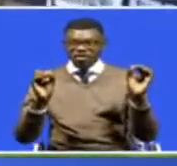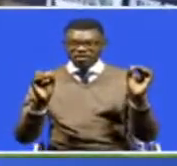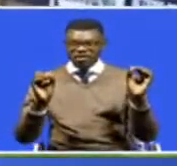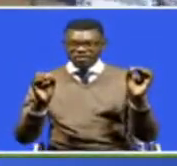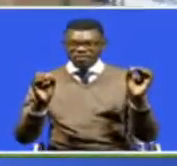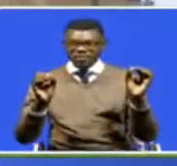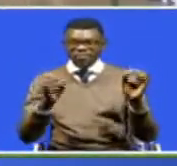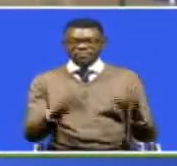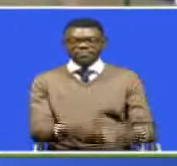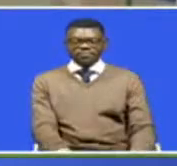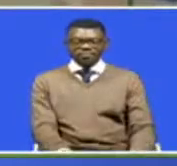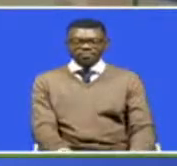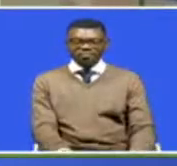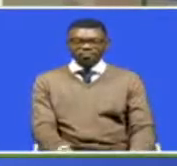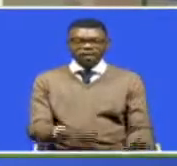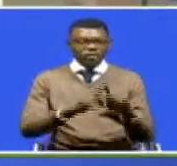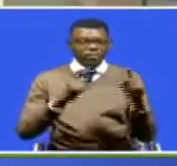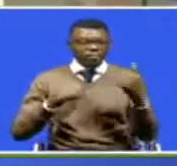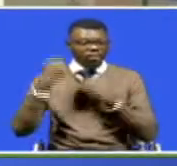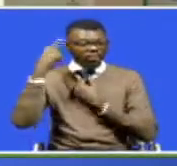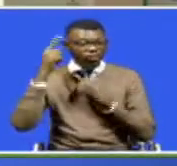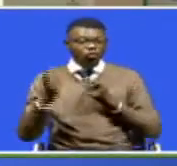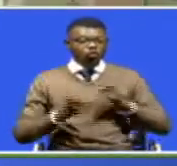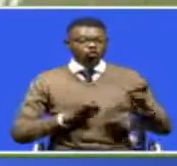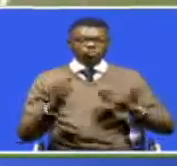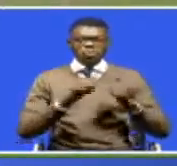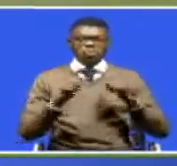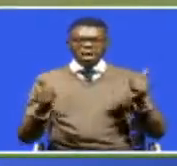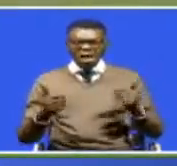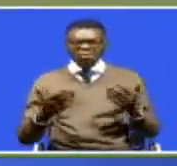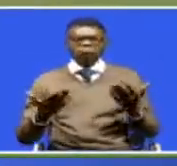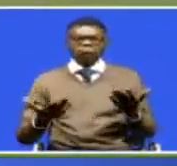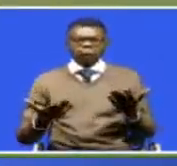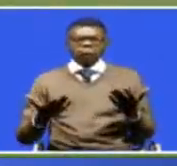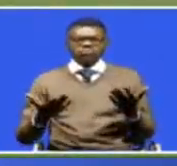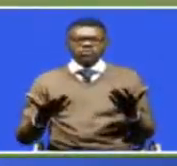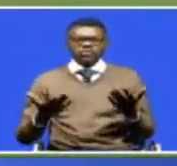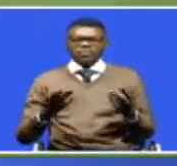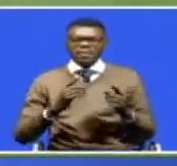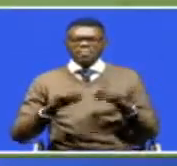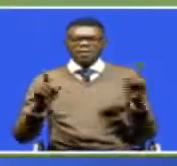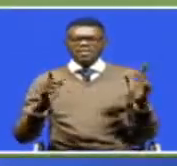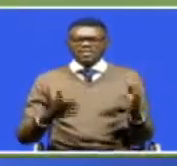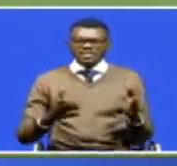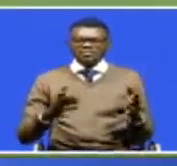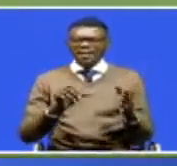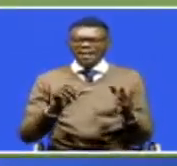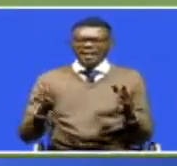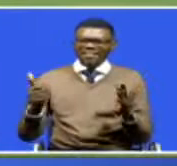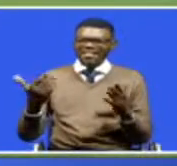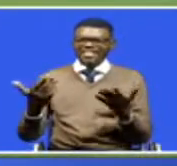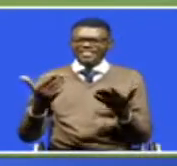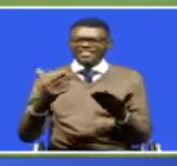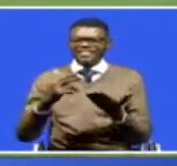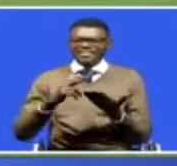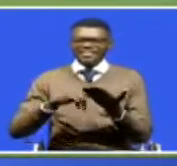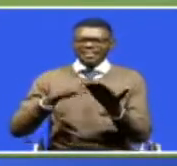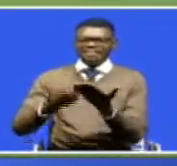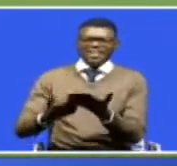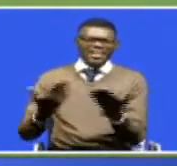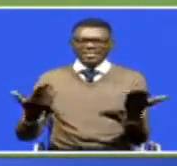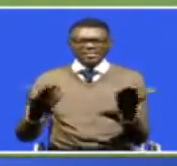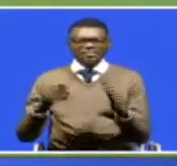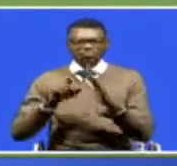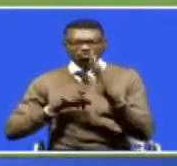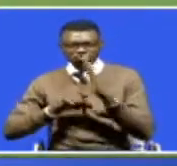And I think we control all game. Only one or two balls we concede for City to score. We